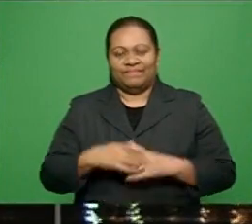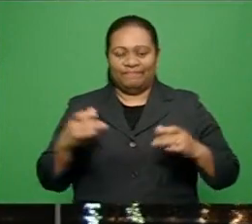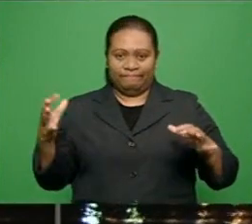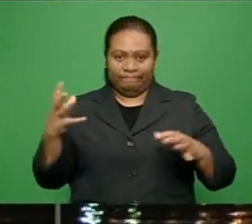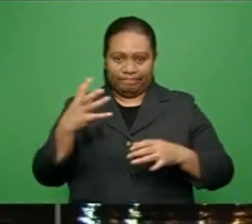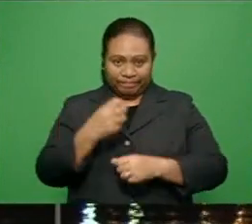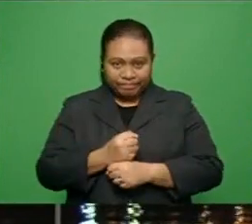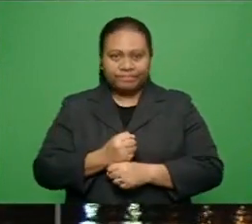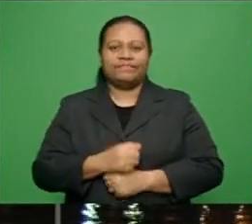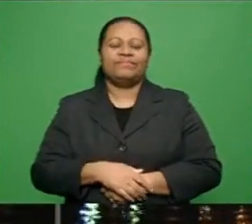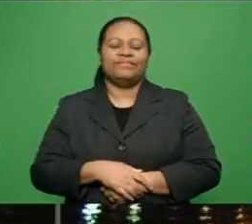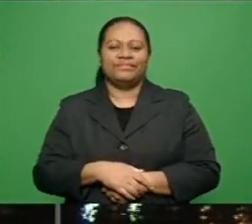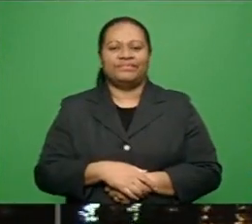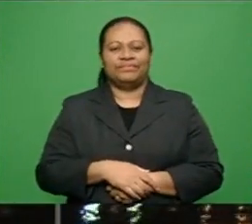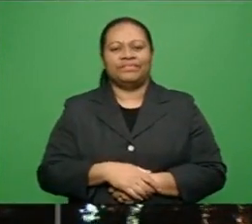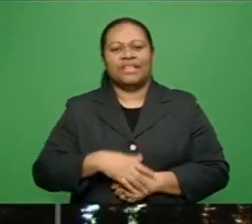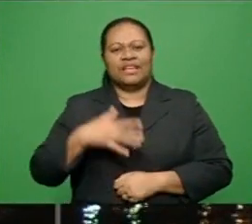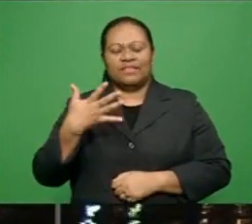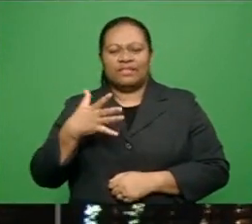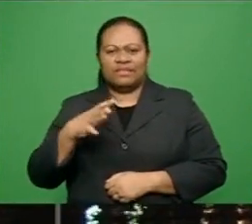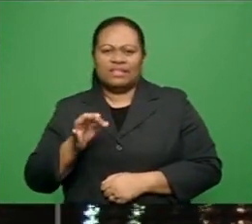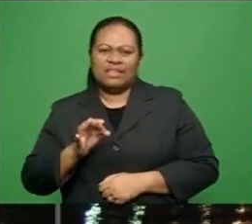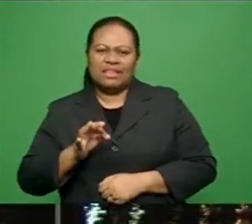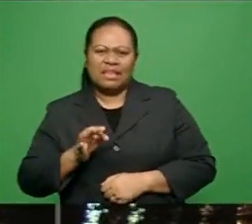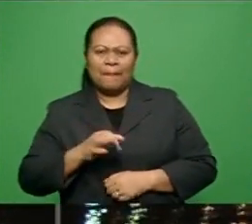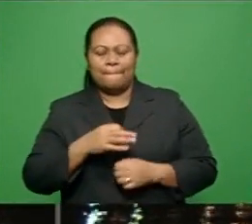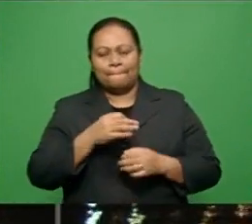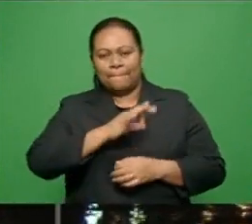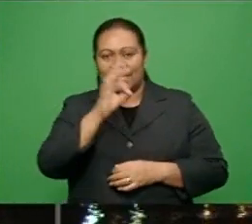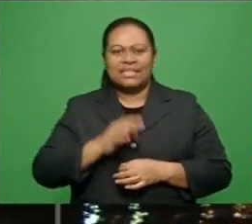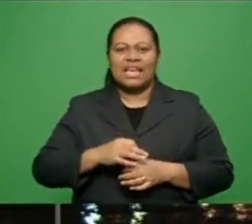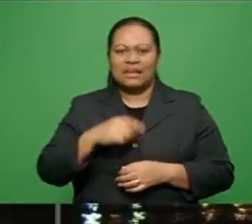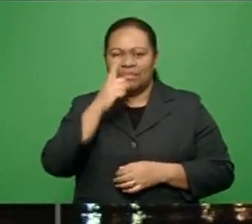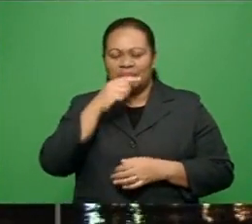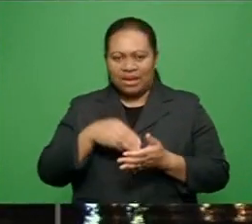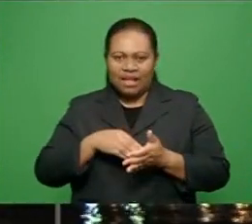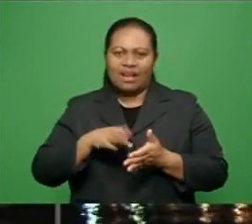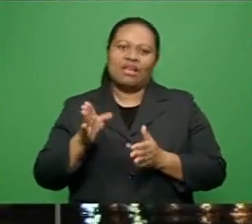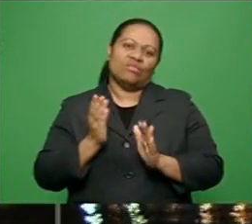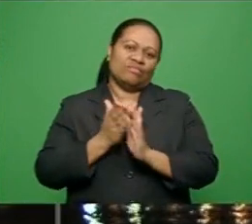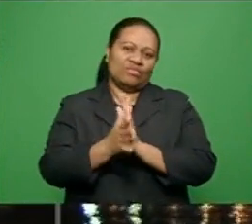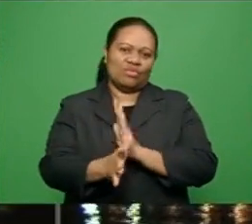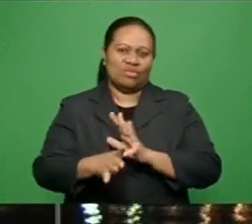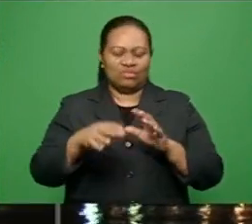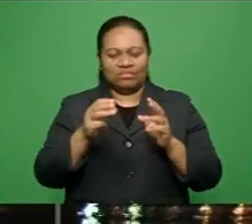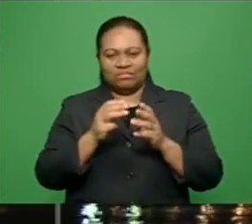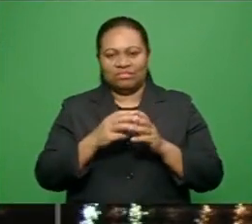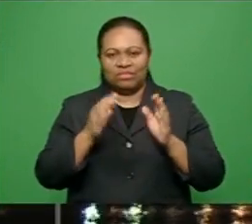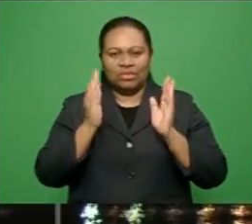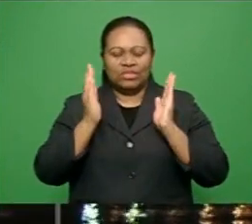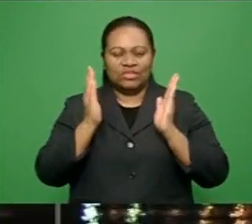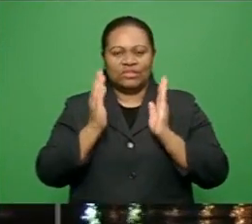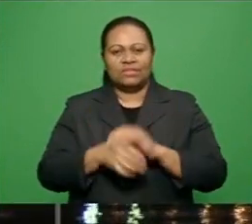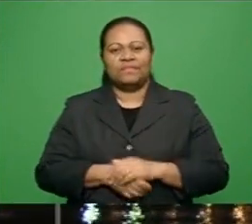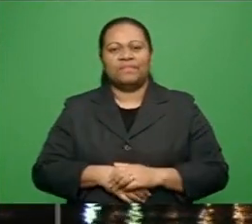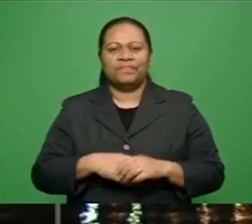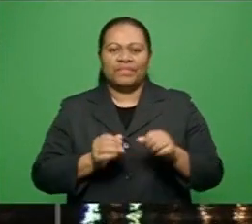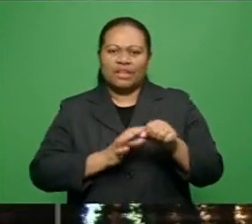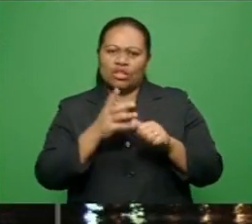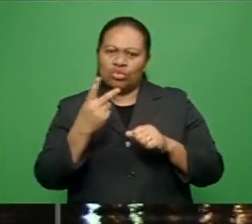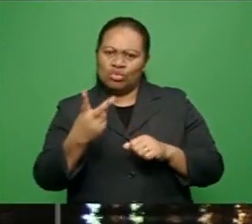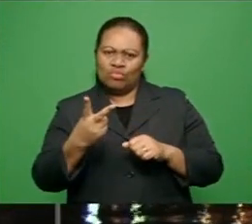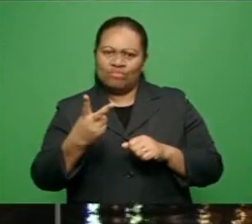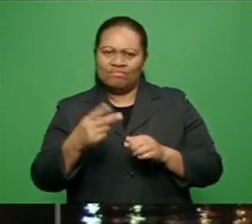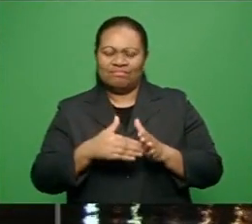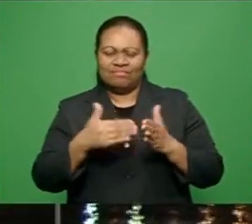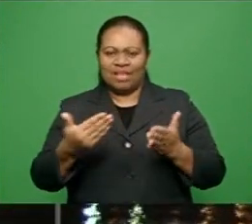Recapping the main stories for tonight, 50% capacity now allowed in places of worship. 2 more COVID-19 patients